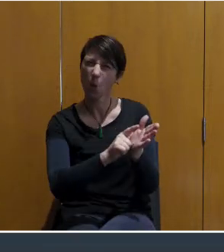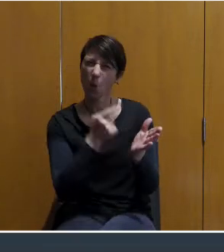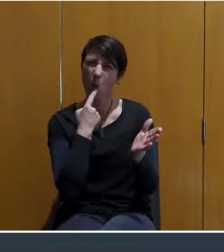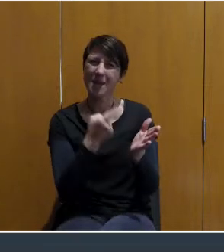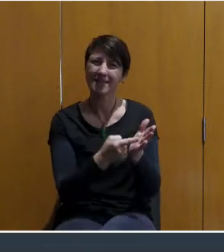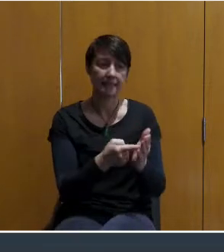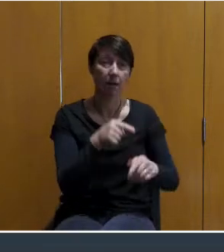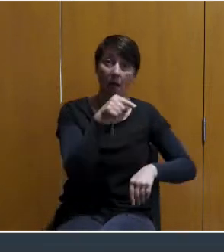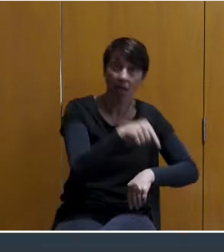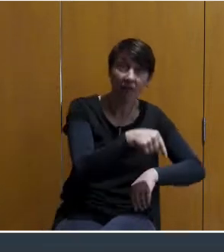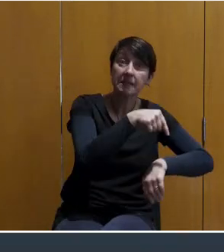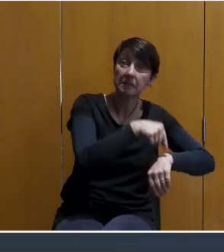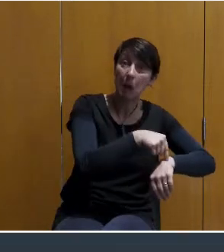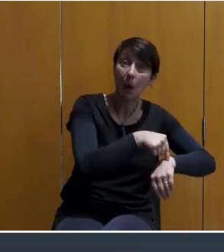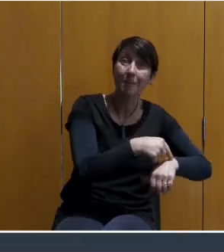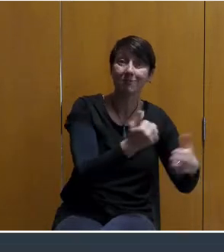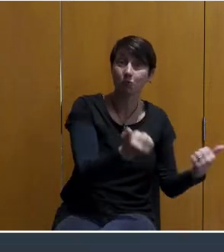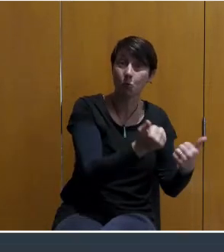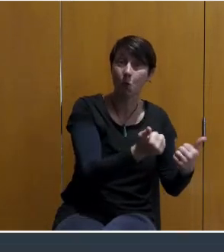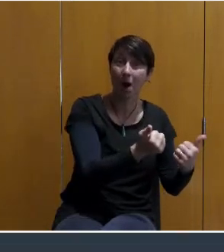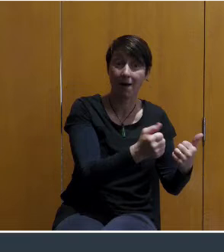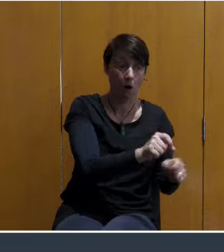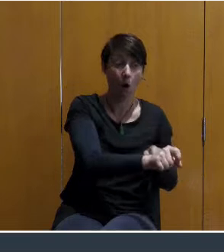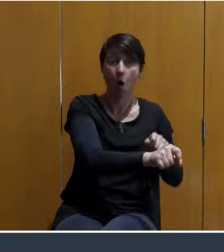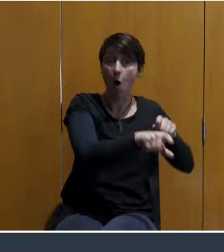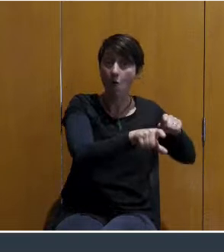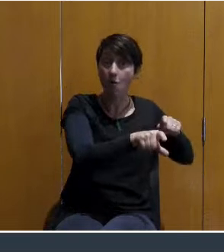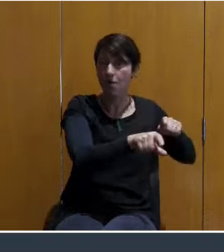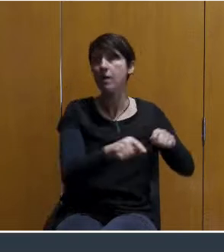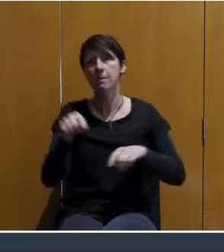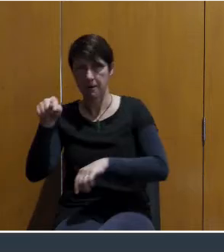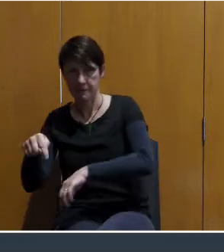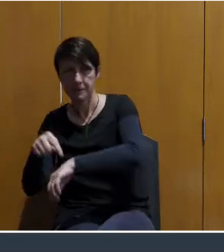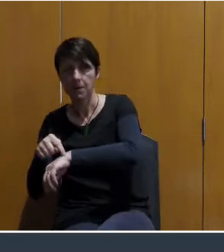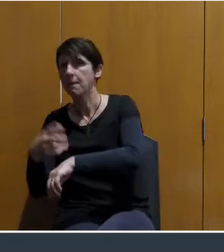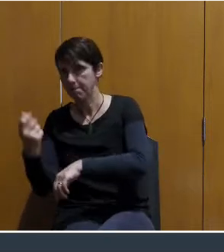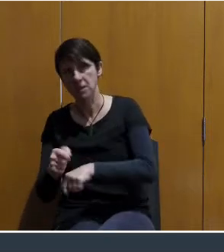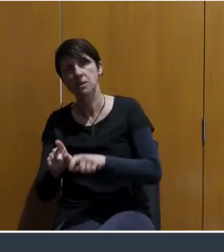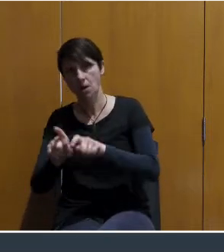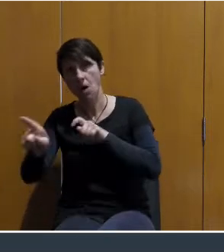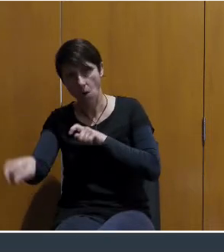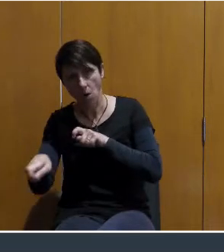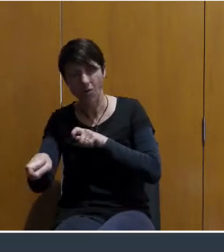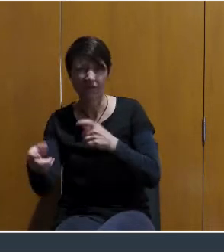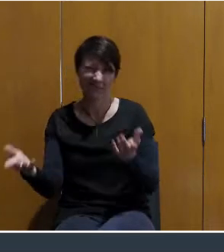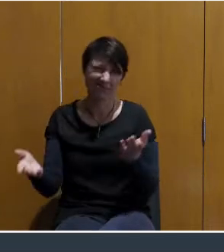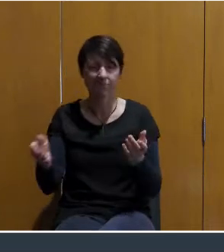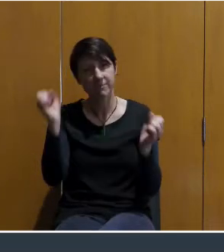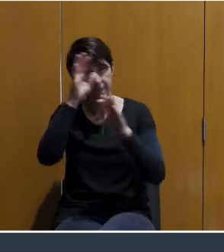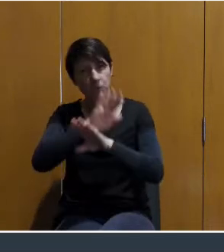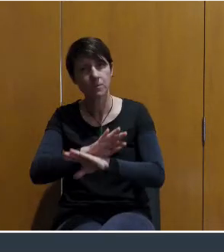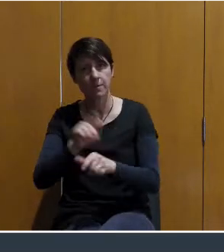You don't want things to be confusing. However, one of the things that we see is when we talk about dog